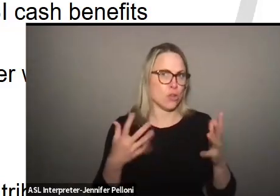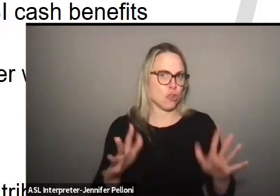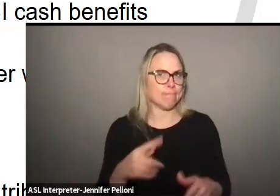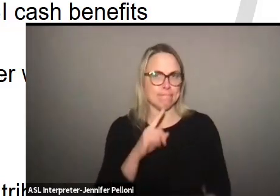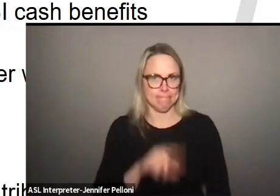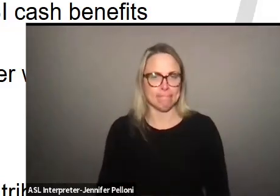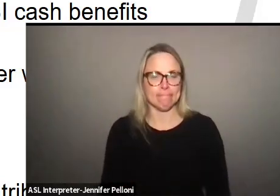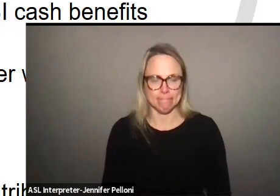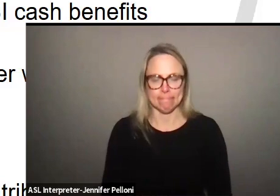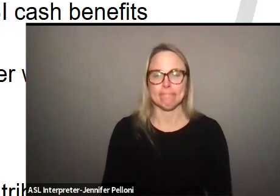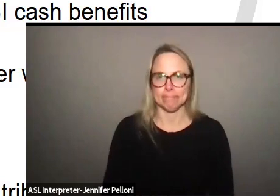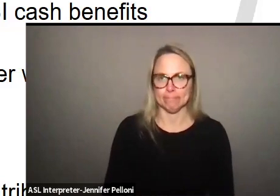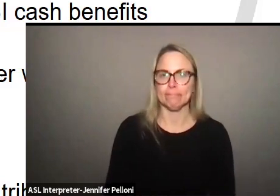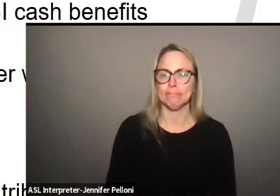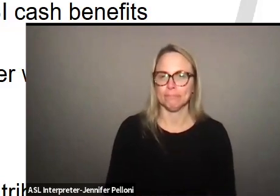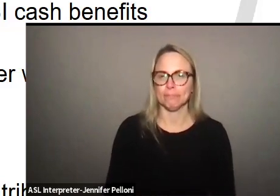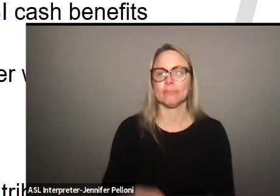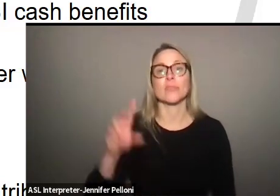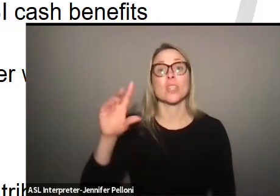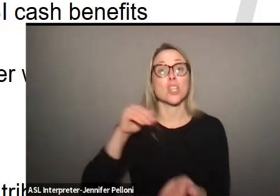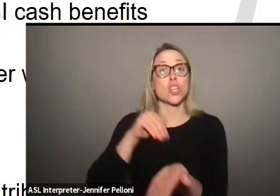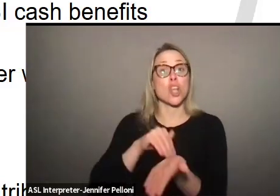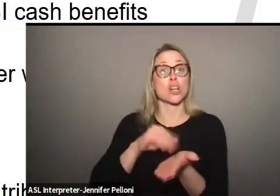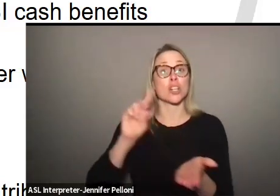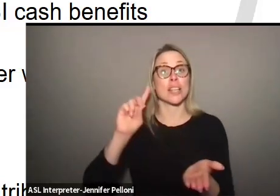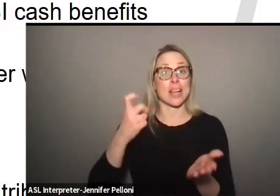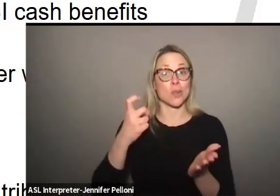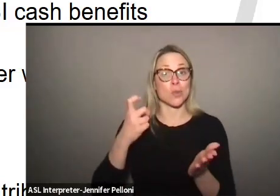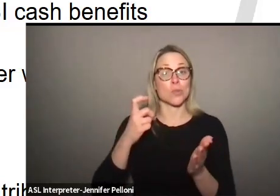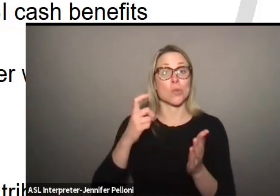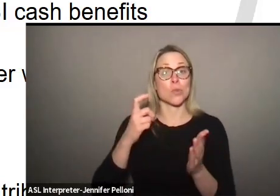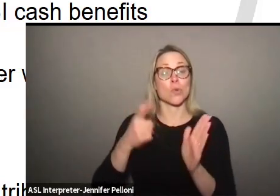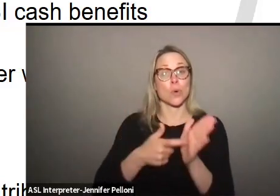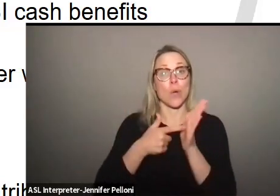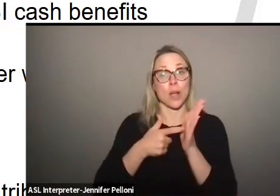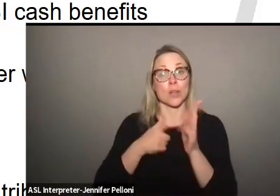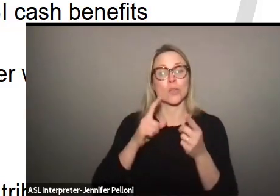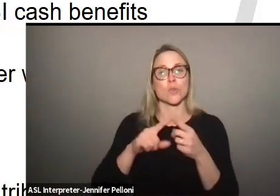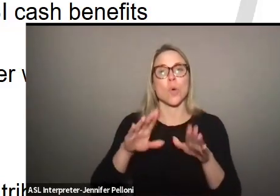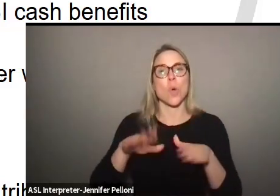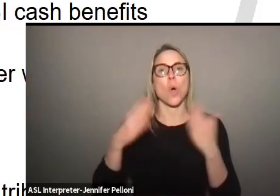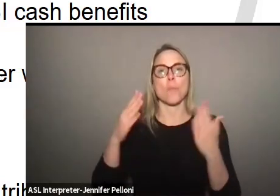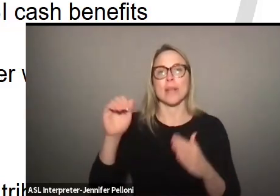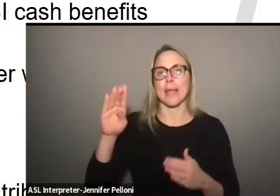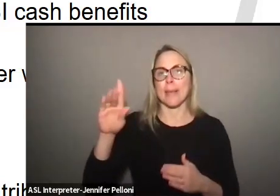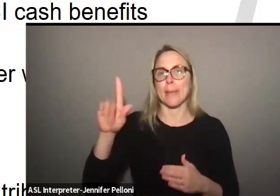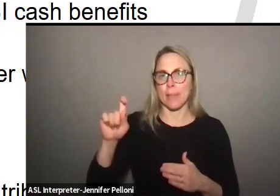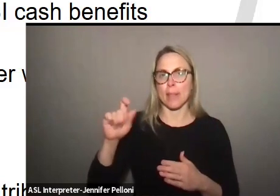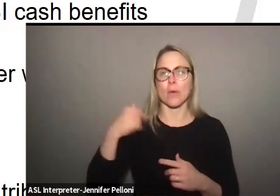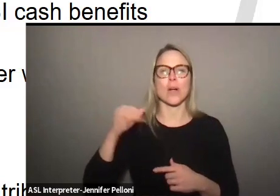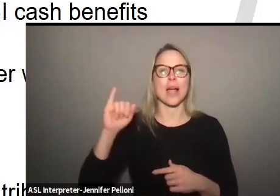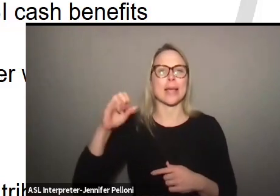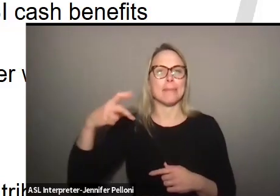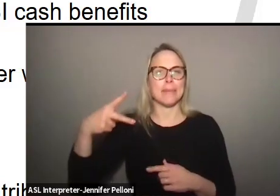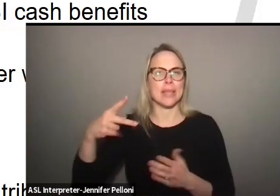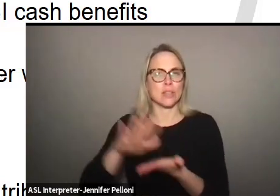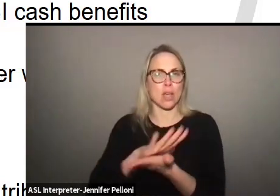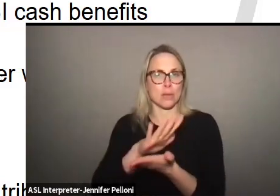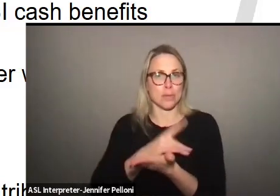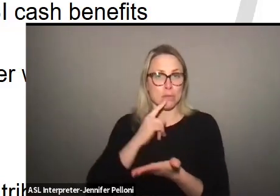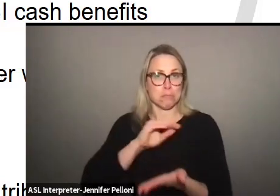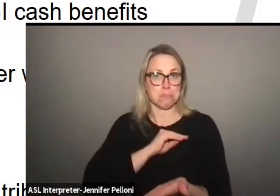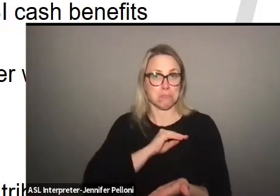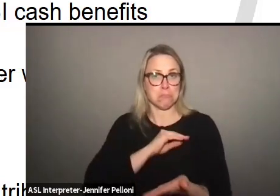can. Okay. Does doctor's diagnosis report require to open ABLE account, or the IEP documents can